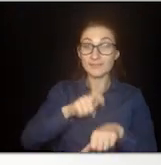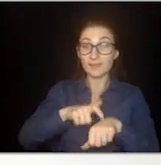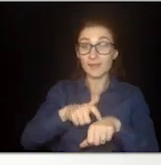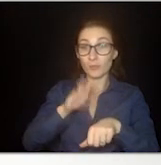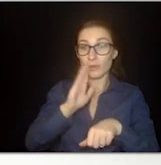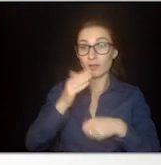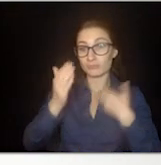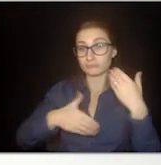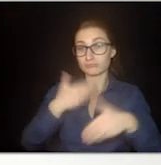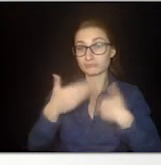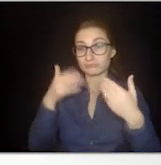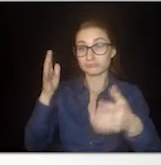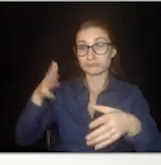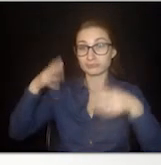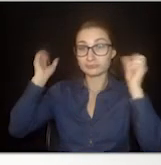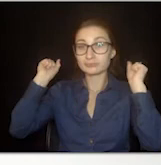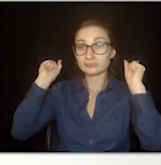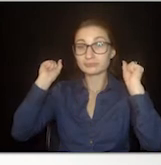It's going to happen.